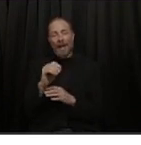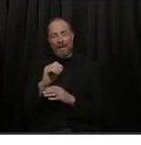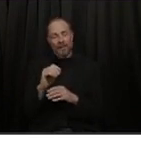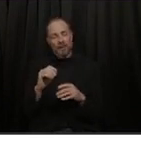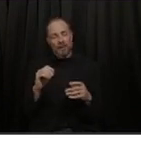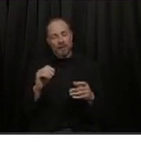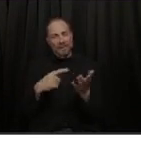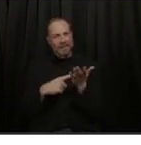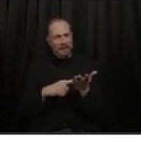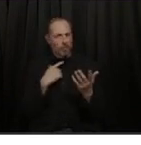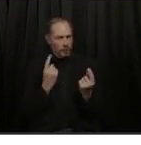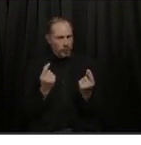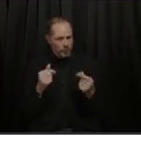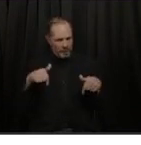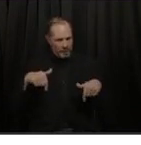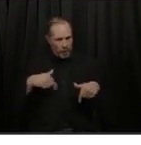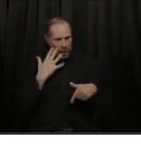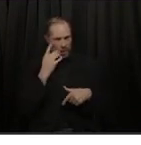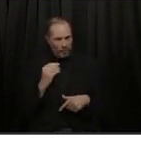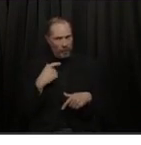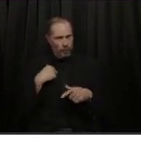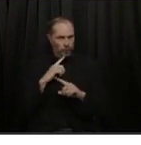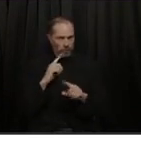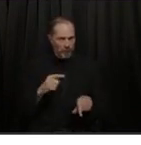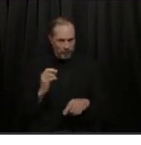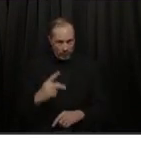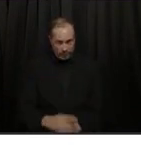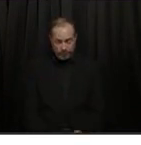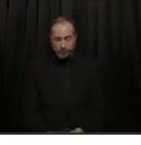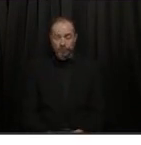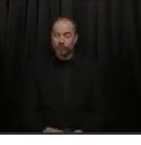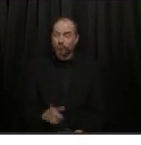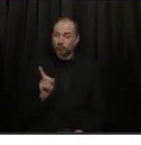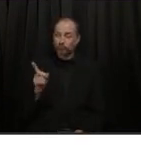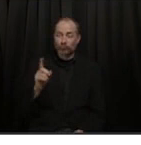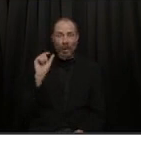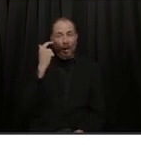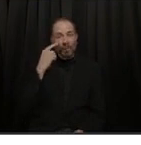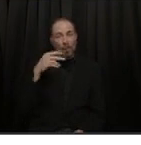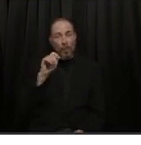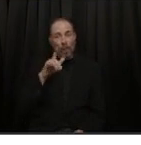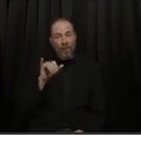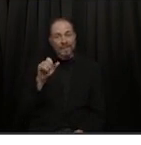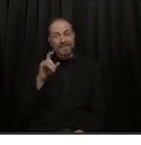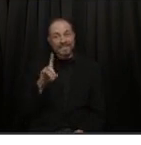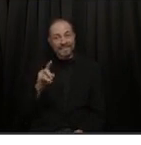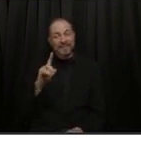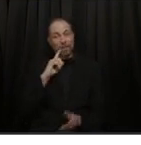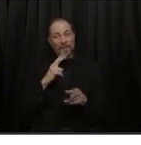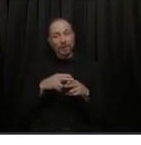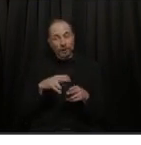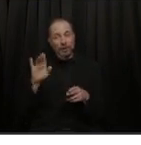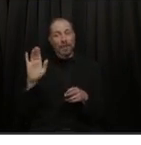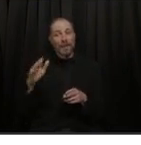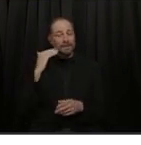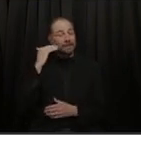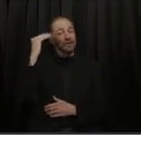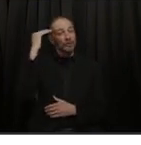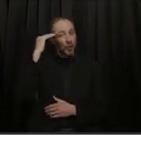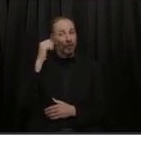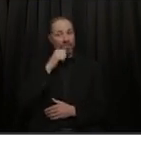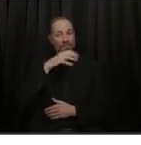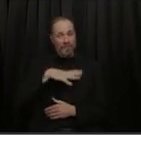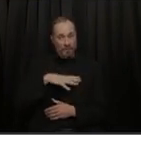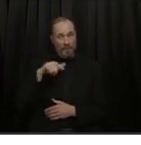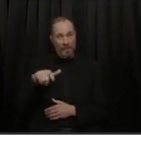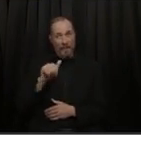about what we've been doing here in Colorado to respond. So as the governor mentioned, the case is an adult female resident of Arapahoe County who